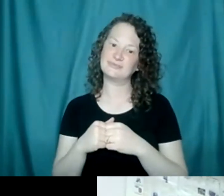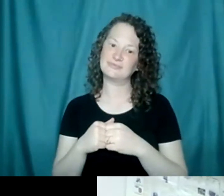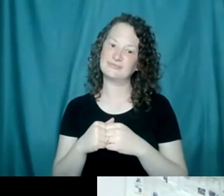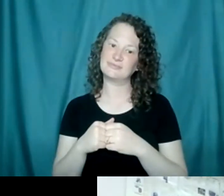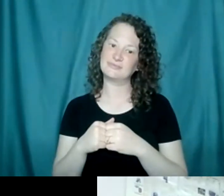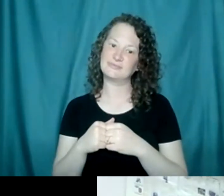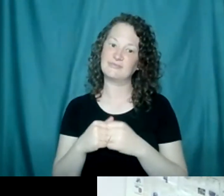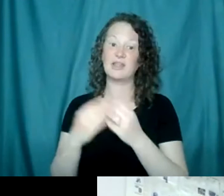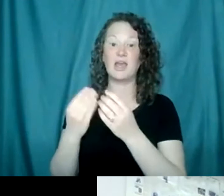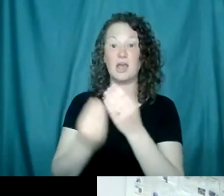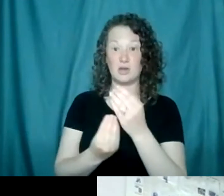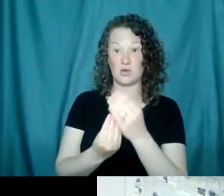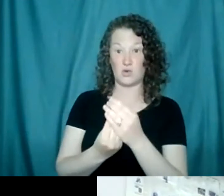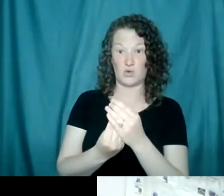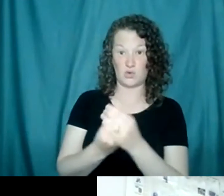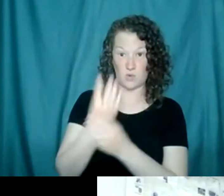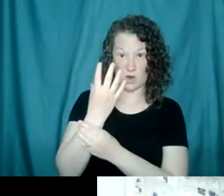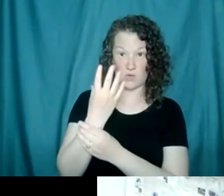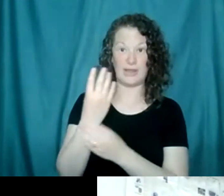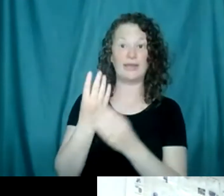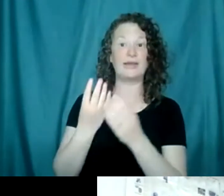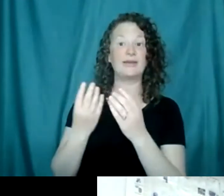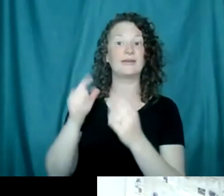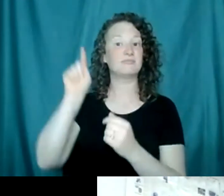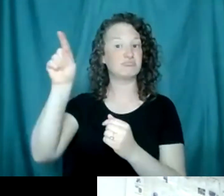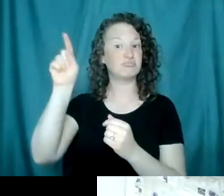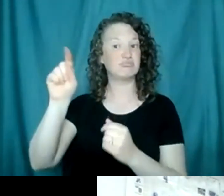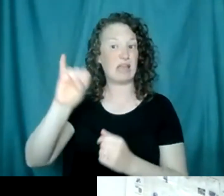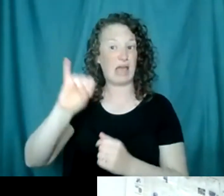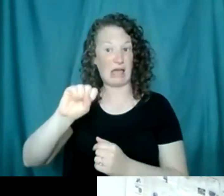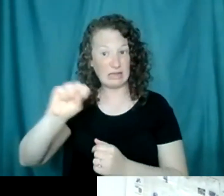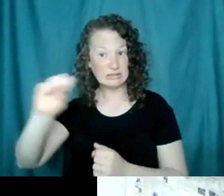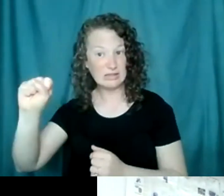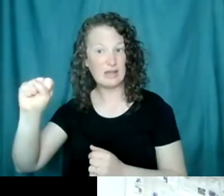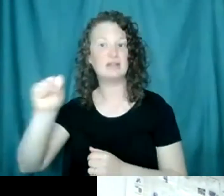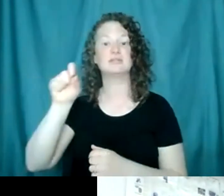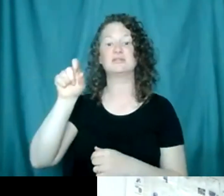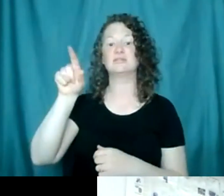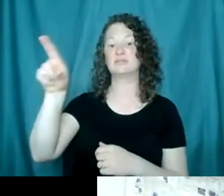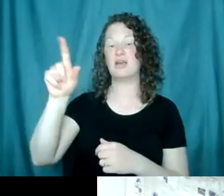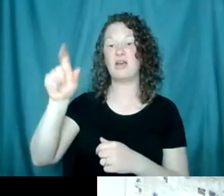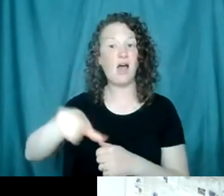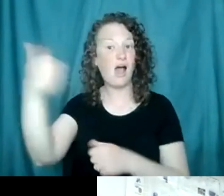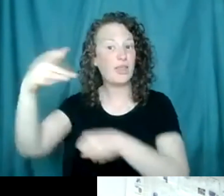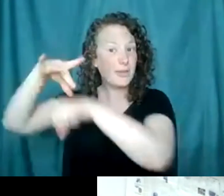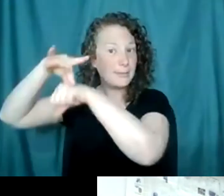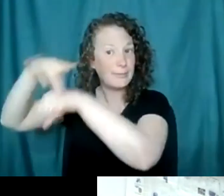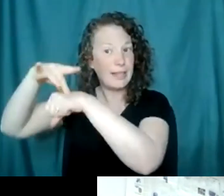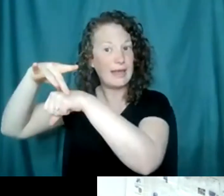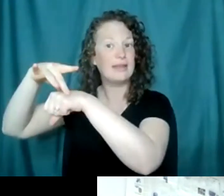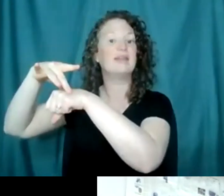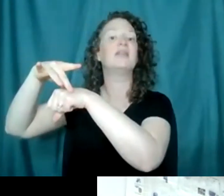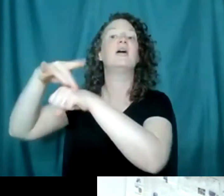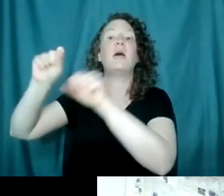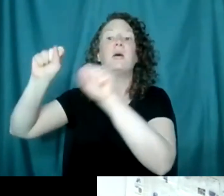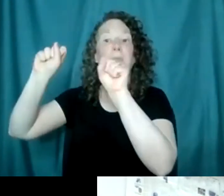by growing plants out on the International Space Station, even on another planet, it has the